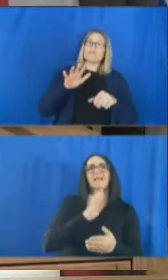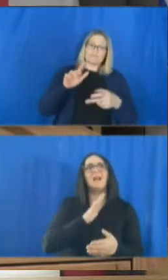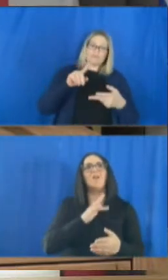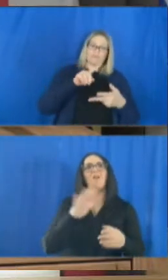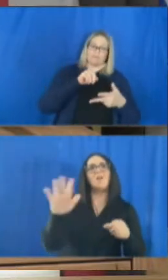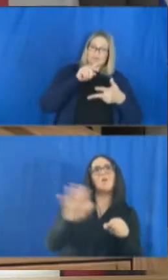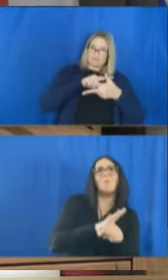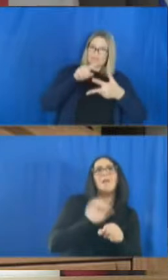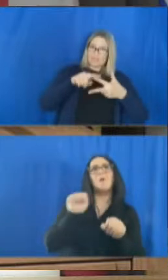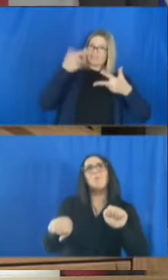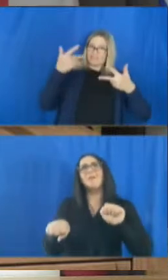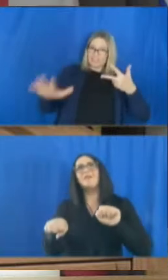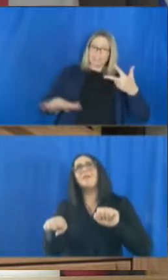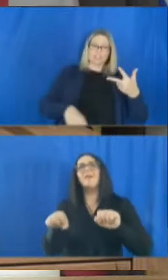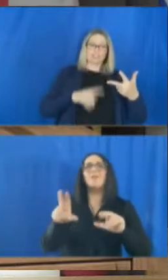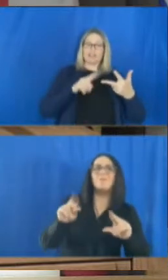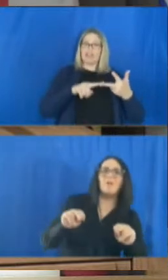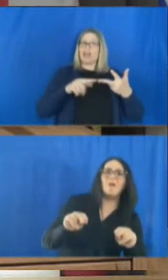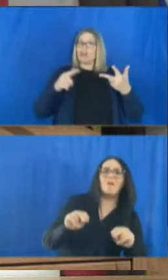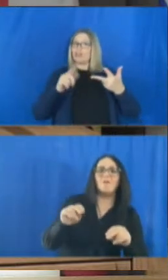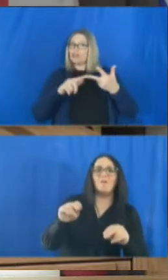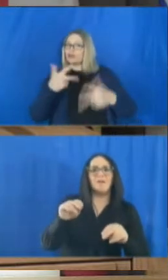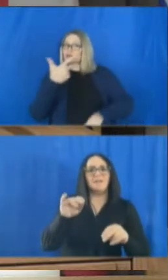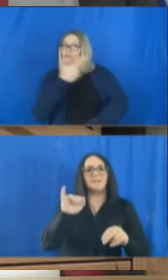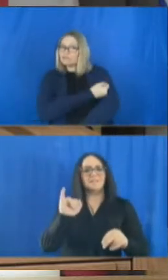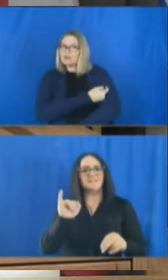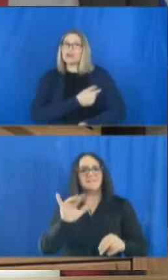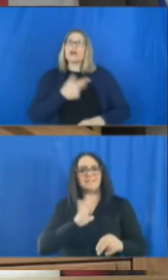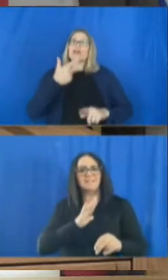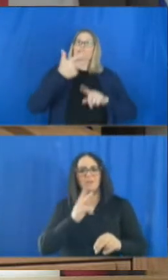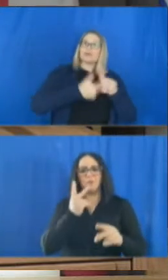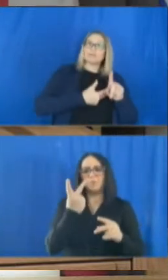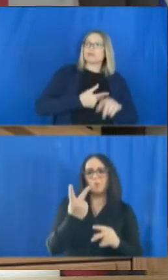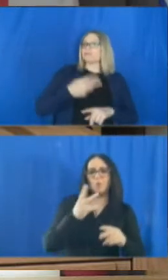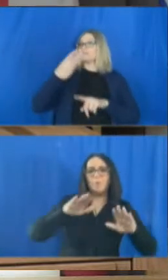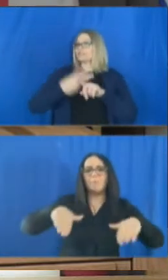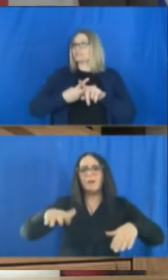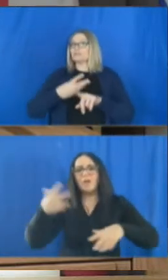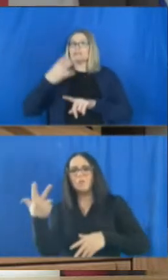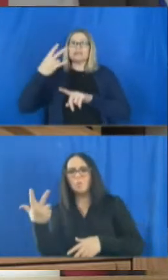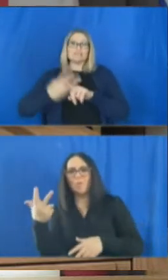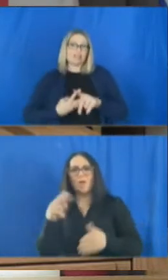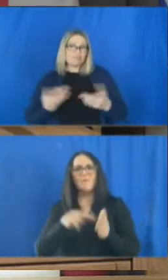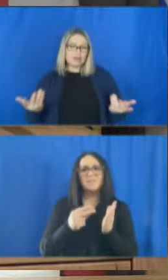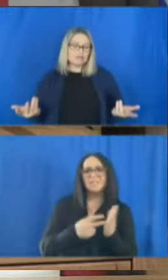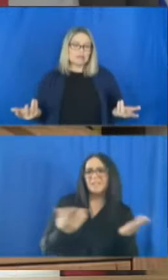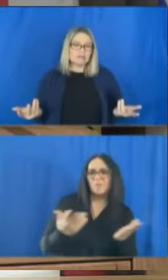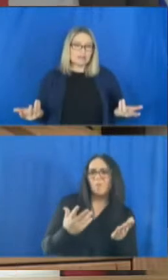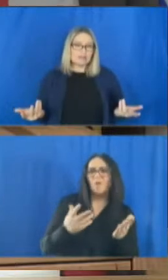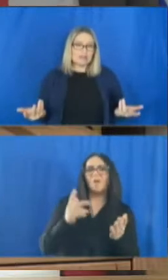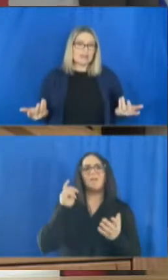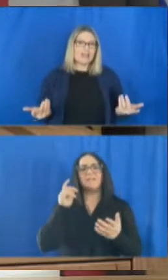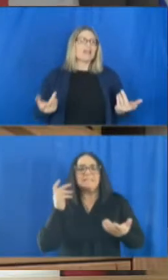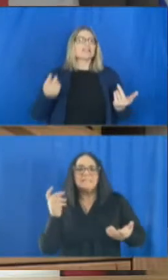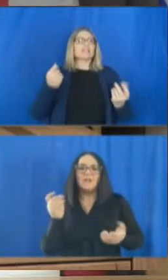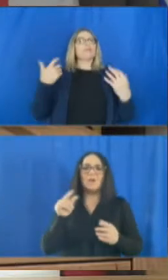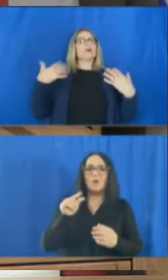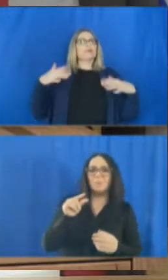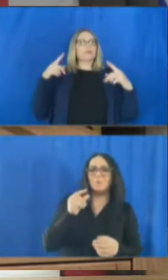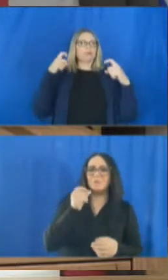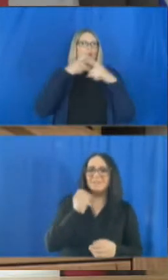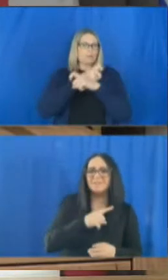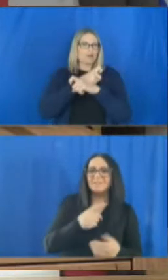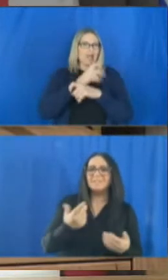to have maybe a system in place that makes it easily identifiable. But we will always